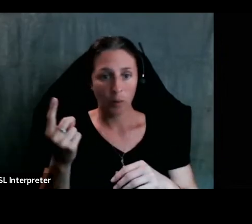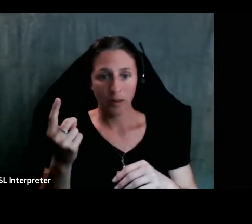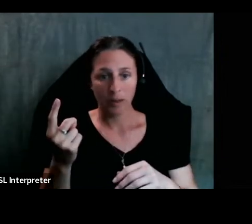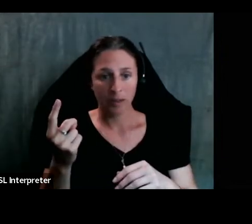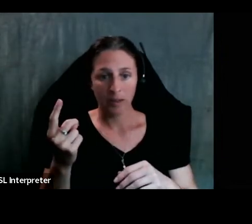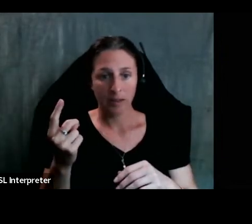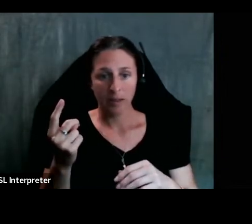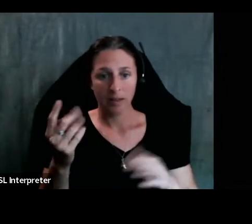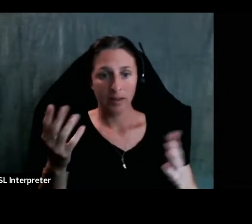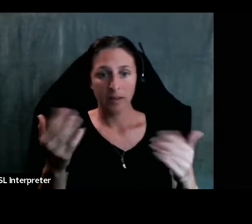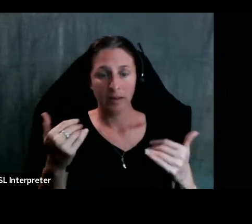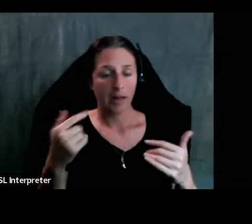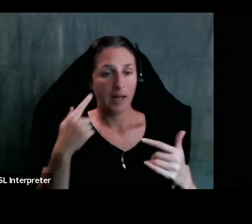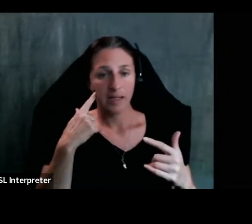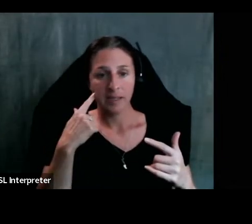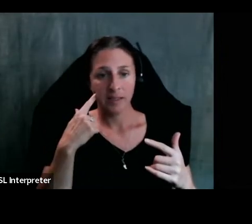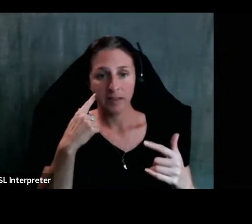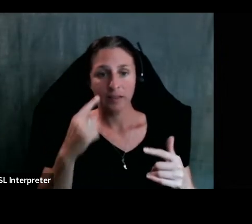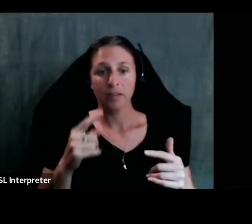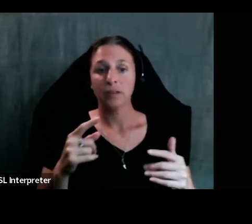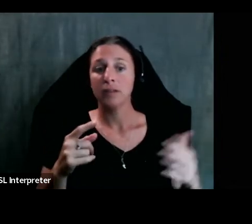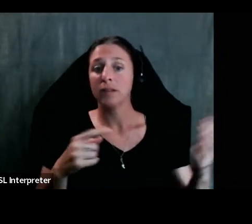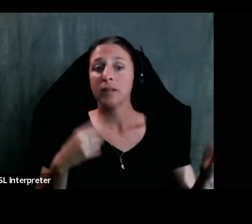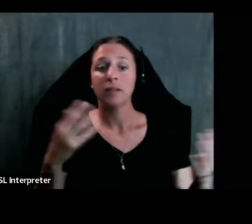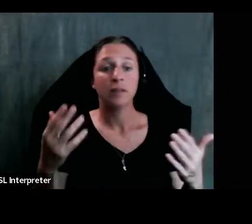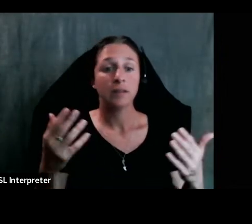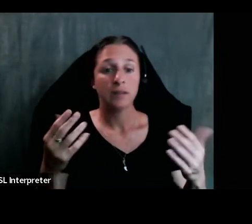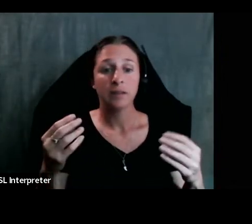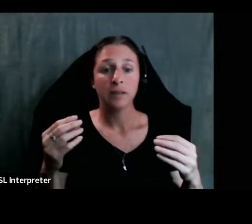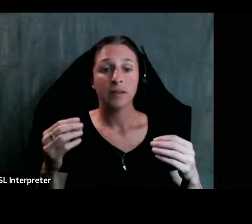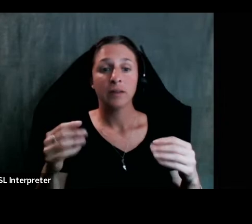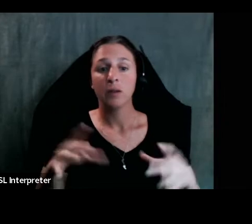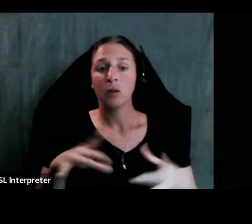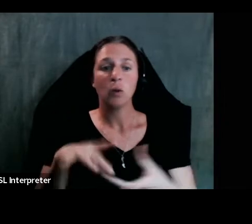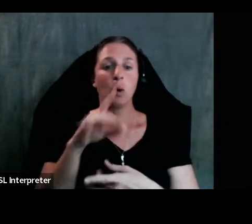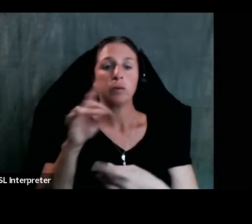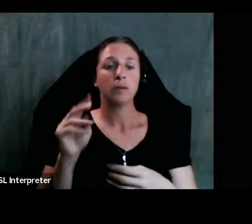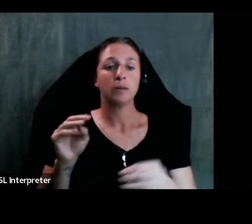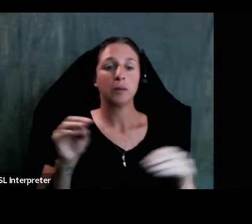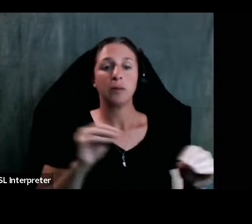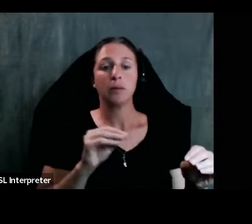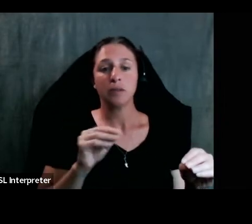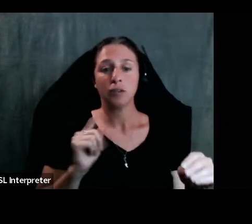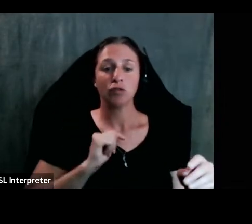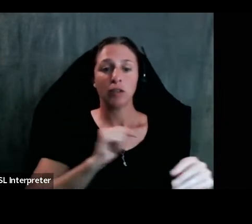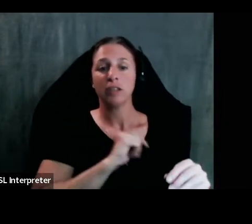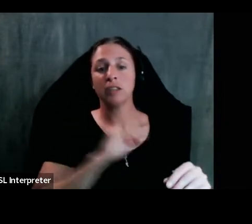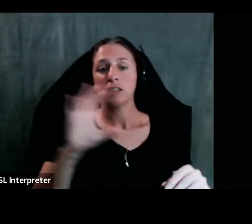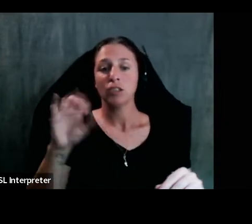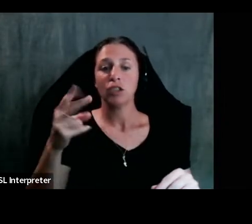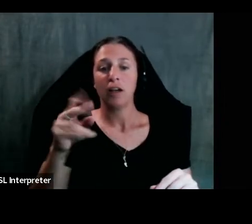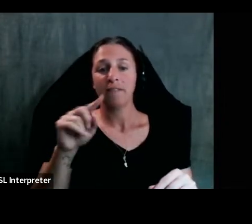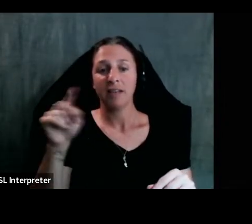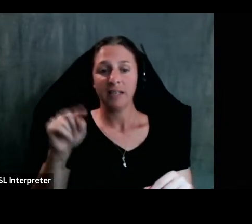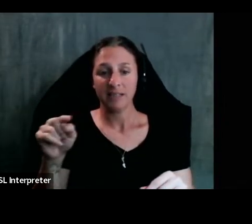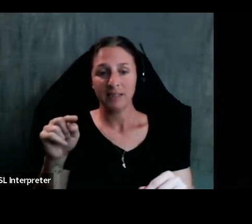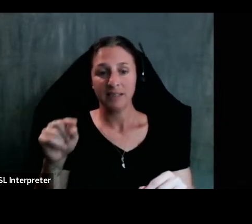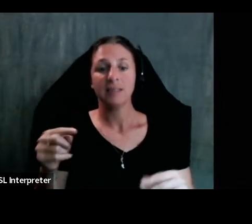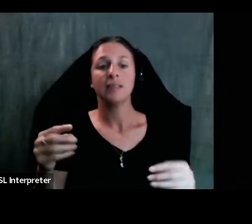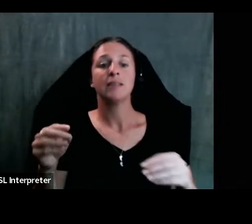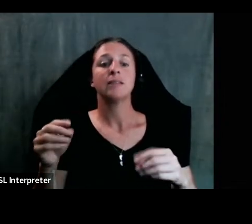one made it. So No. I didn't hear it. So trustee, it was a Cha- ghost motion. it was a ghost motion. I'll So make the motion. And trustee Chavez is making the motion with the